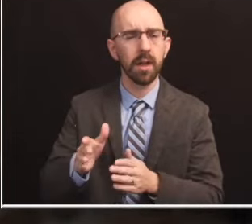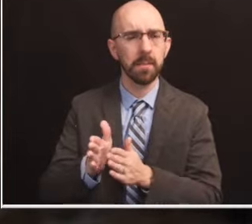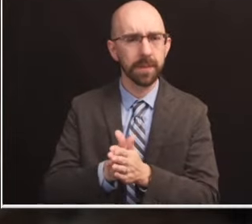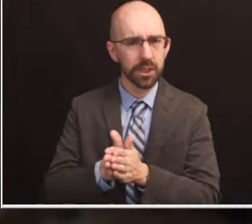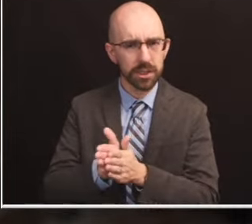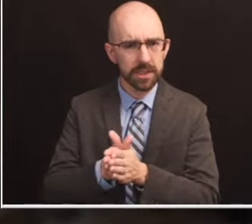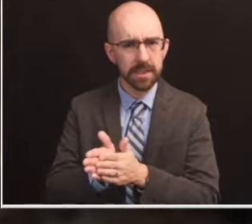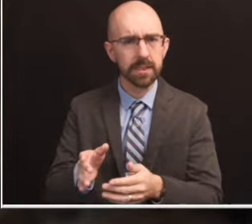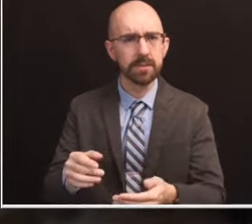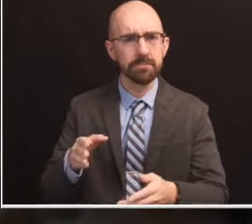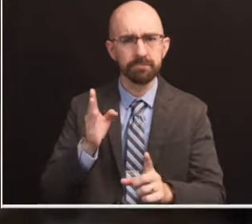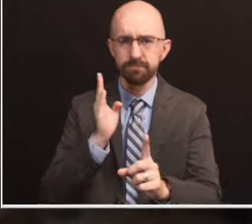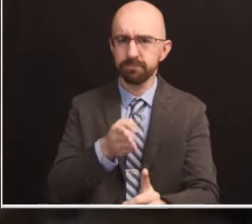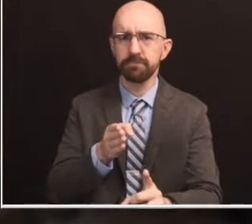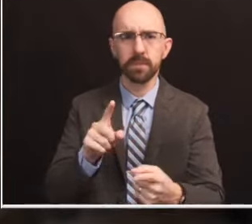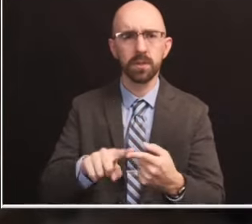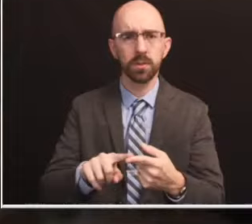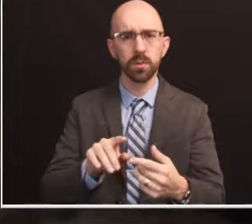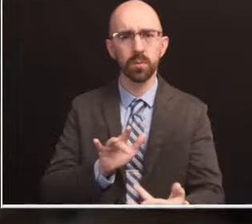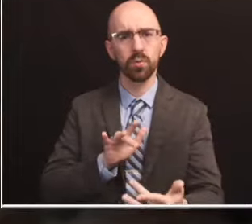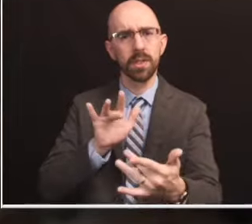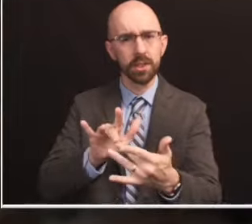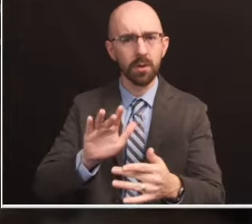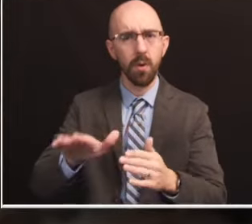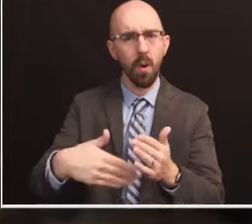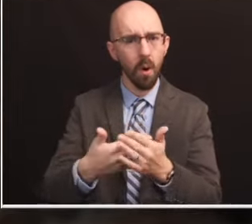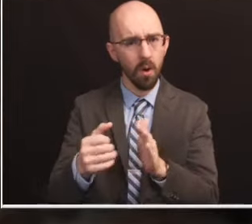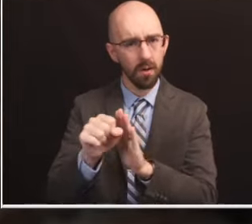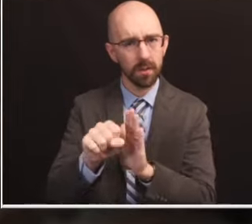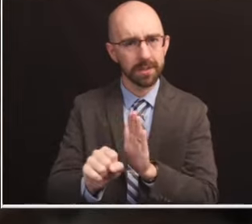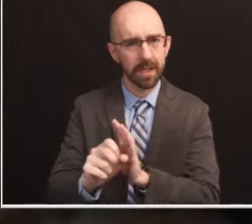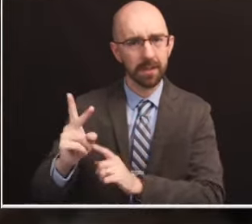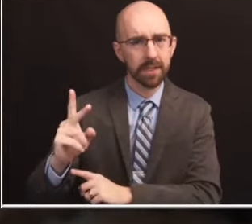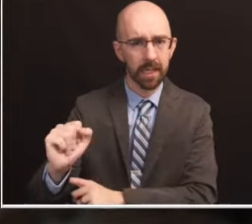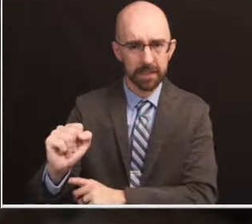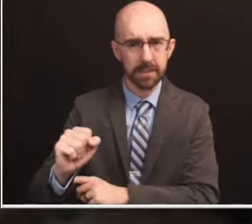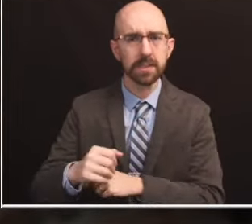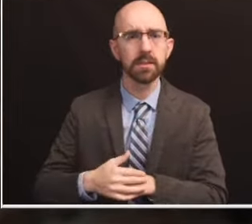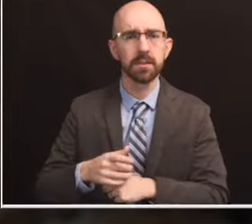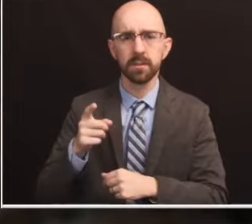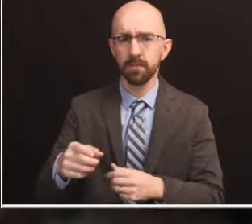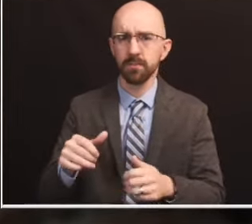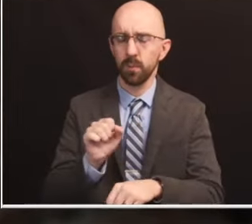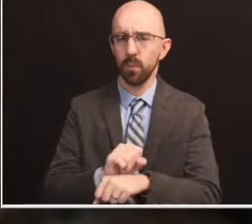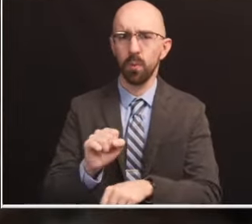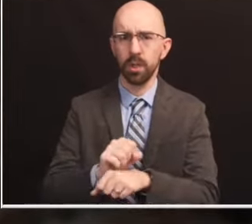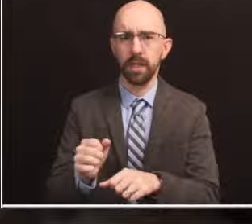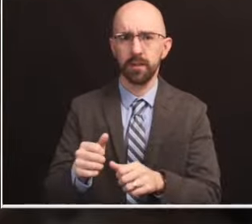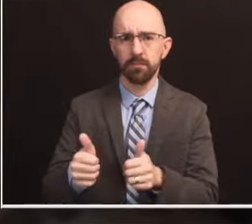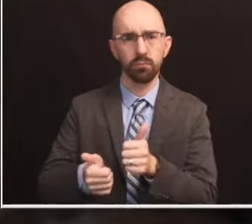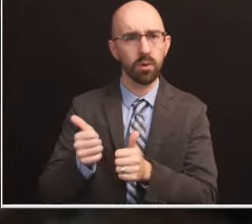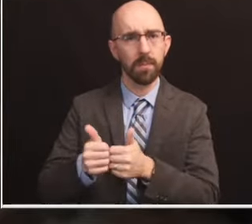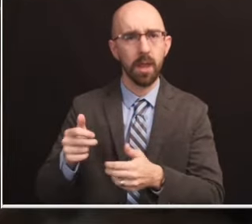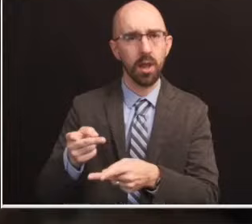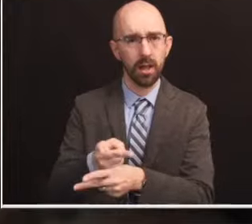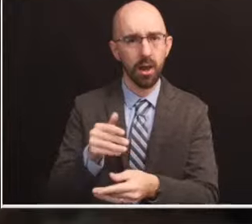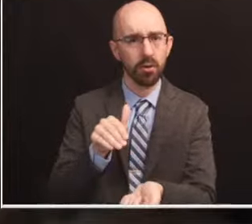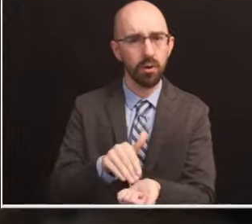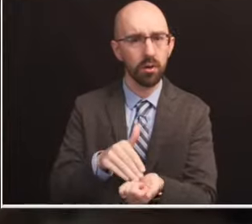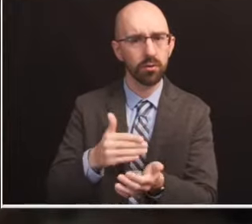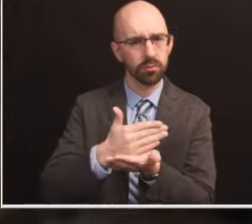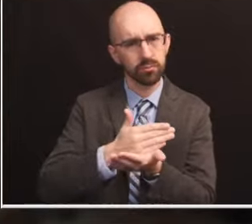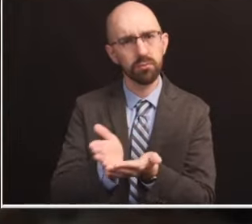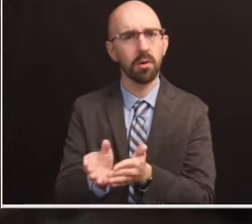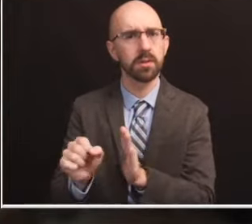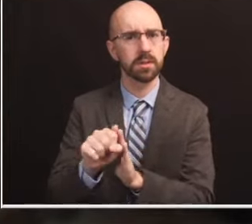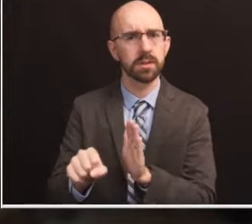ambitious and dedicated to reaching across the entire state of Kansas. So they've been working with primary care doctors across the state